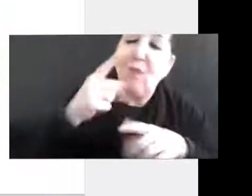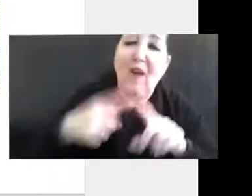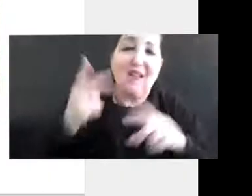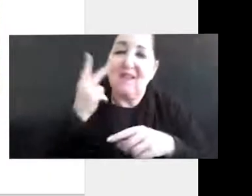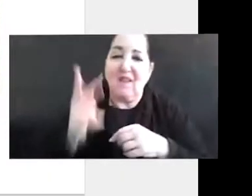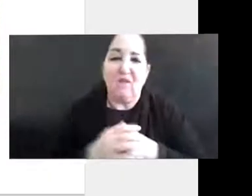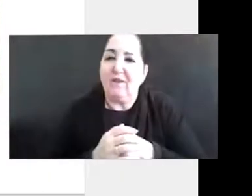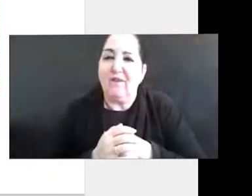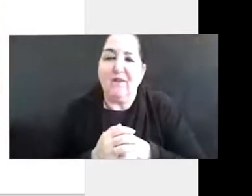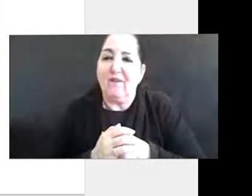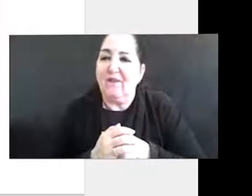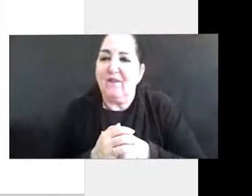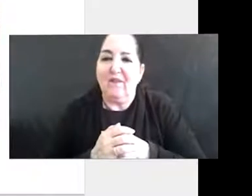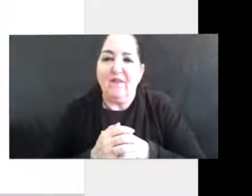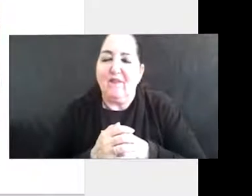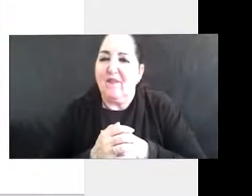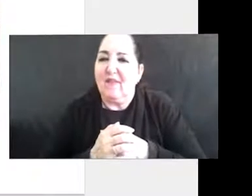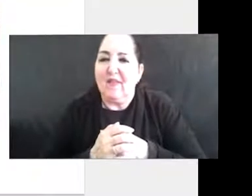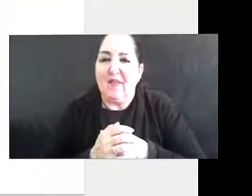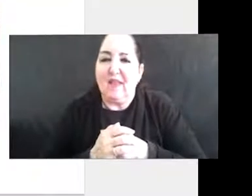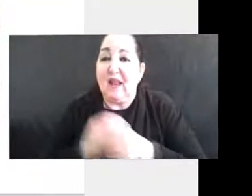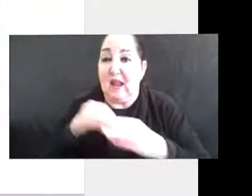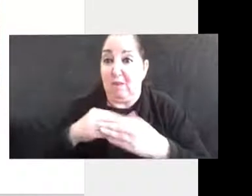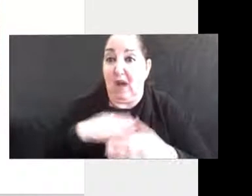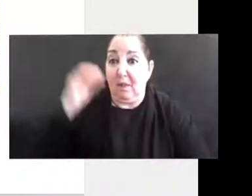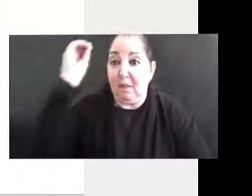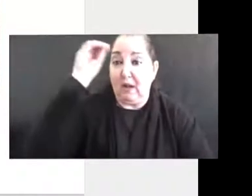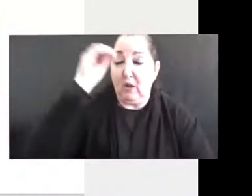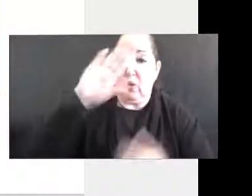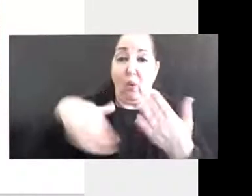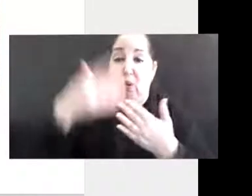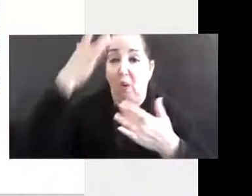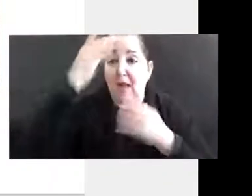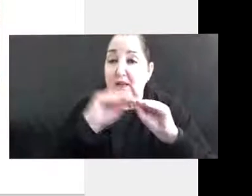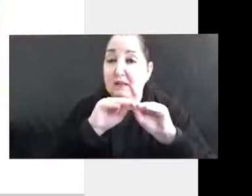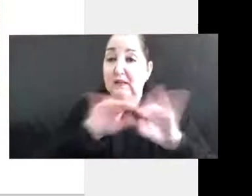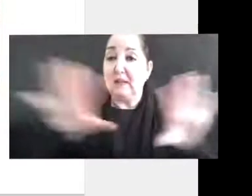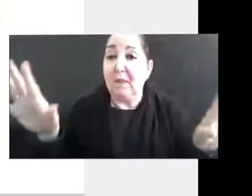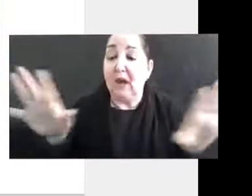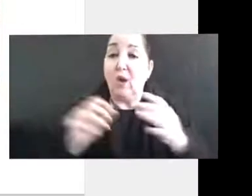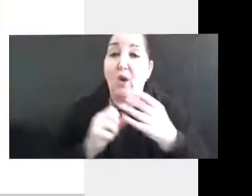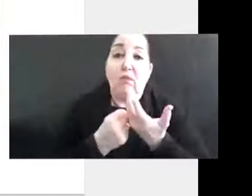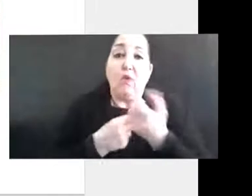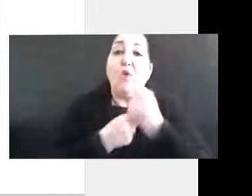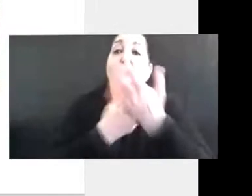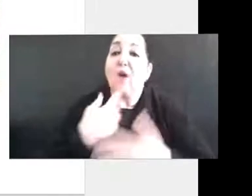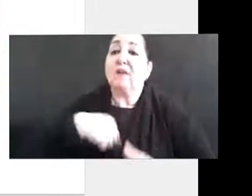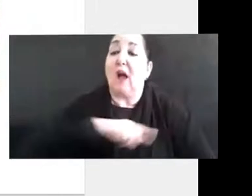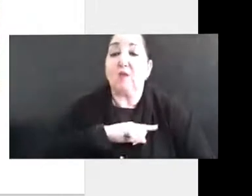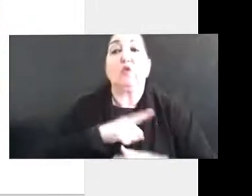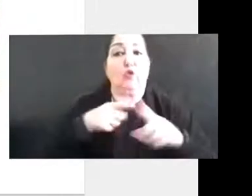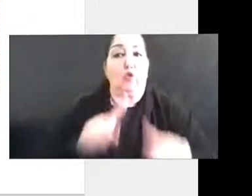fact, what, you know, this whole, in my opinion, this whole pandemic calls us